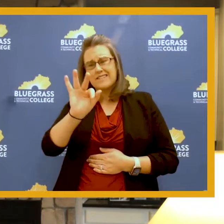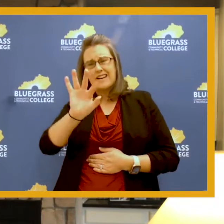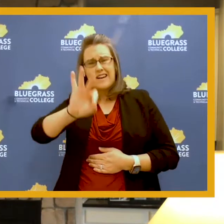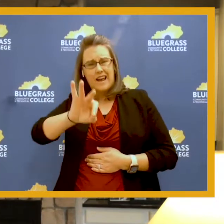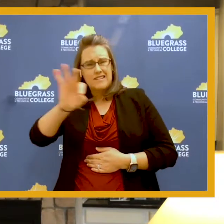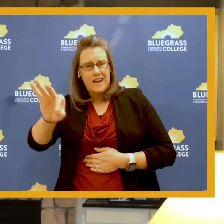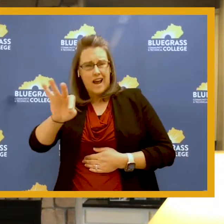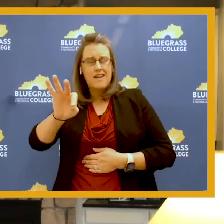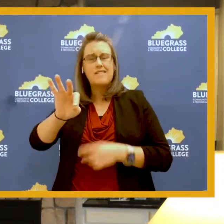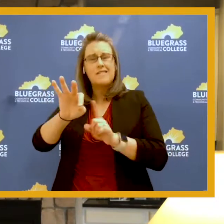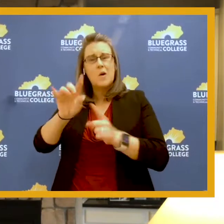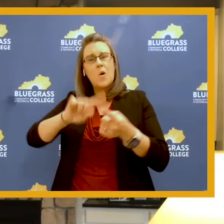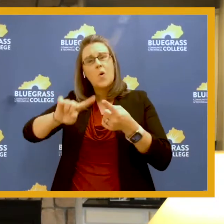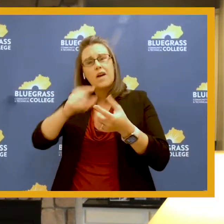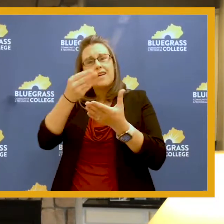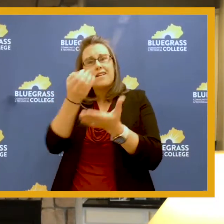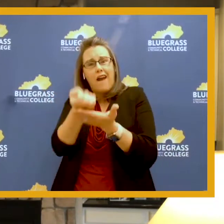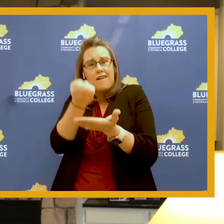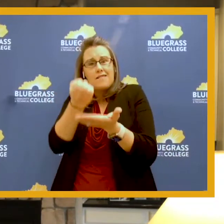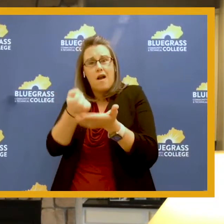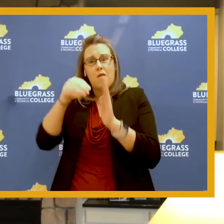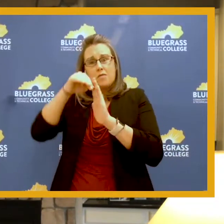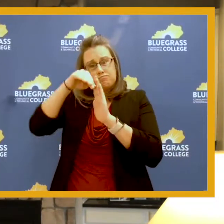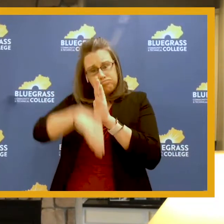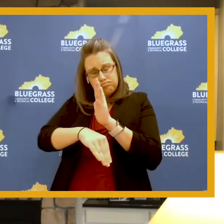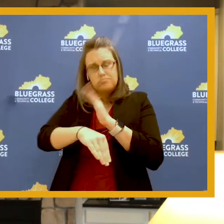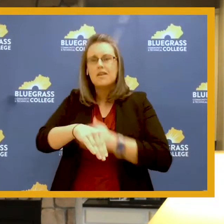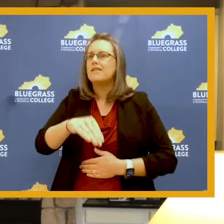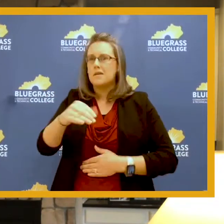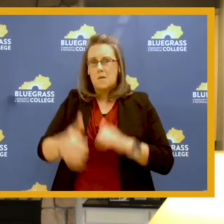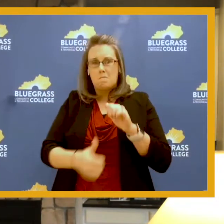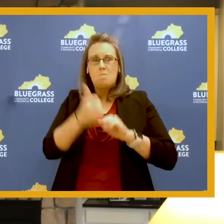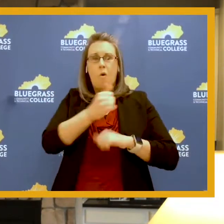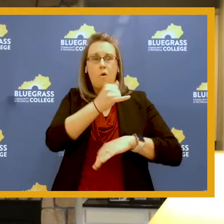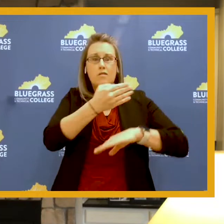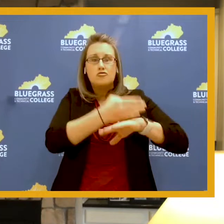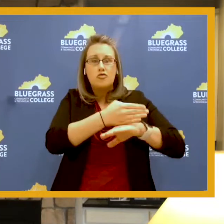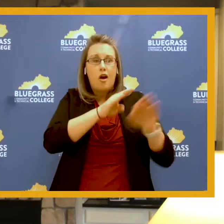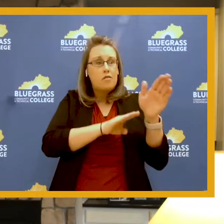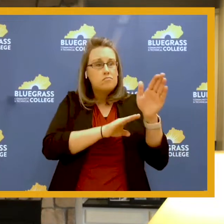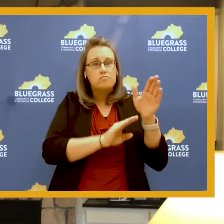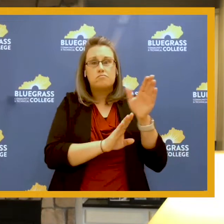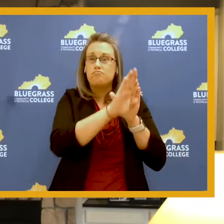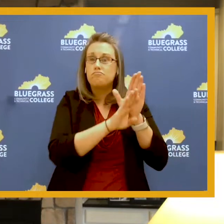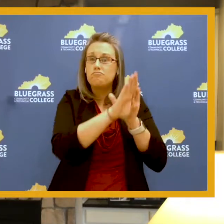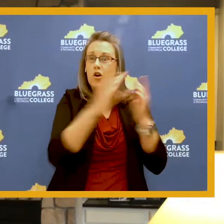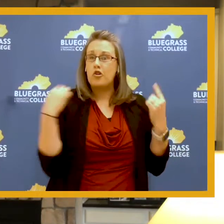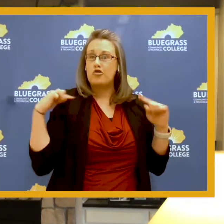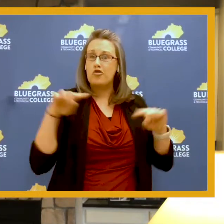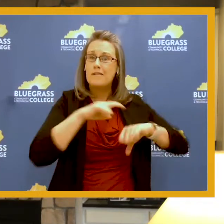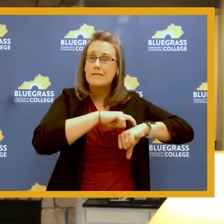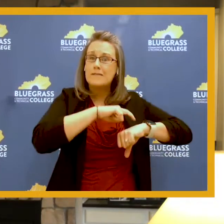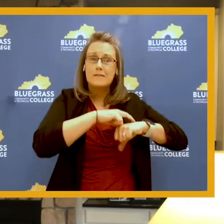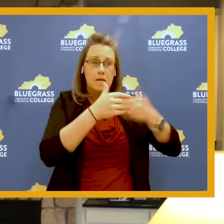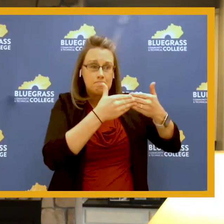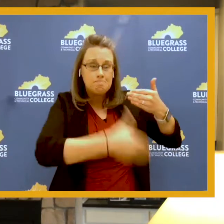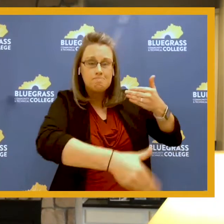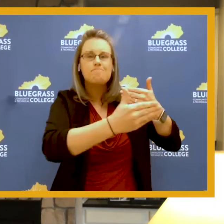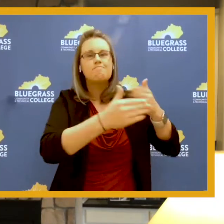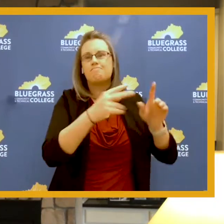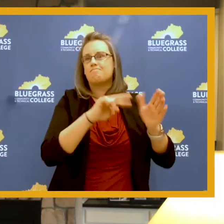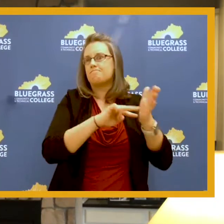1998-99, 99% of those new American jobs required a college experience. This is a trend that is